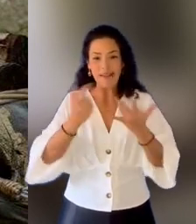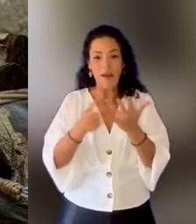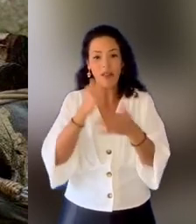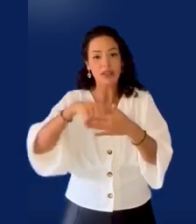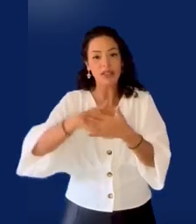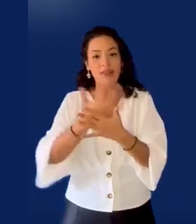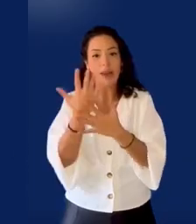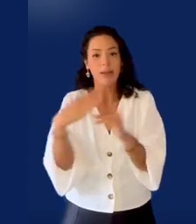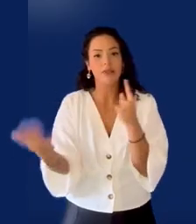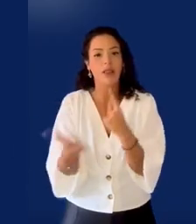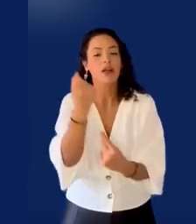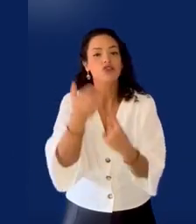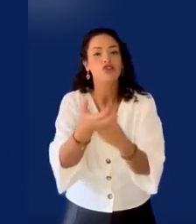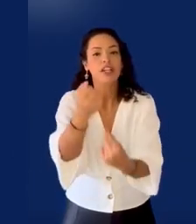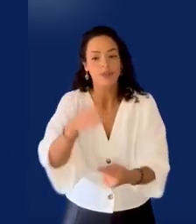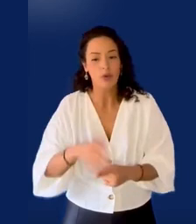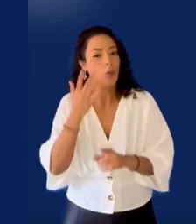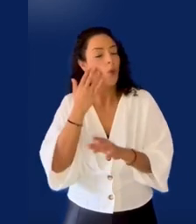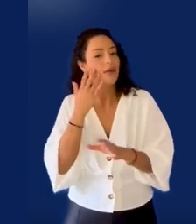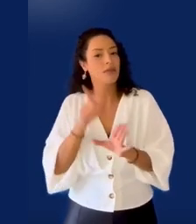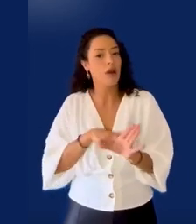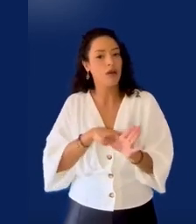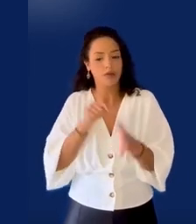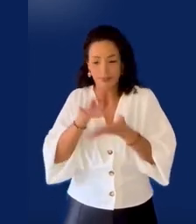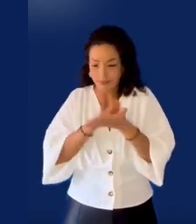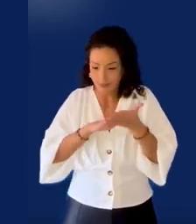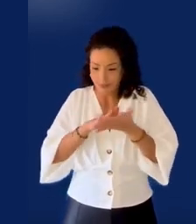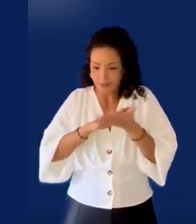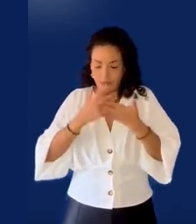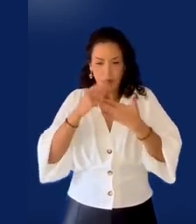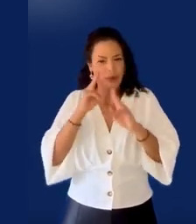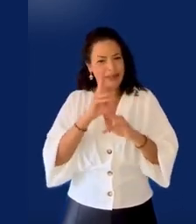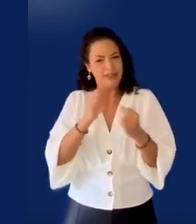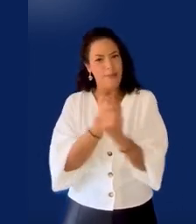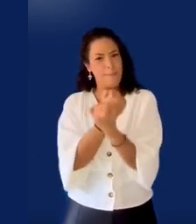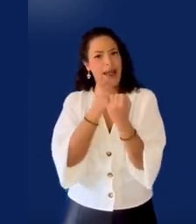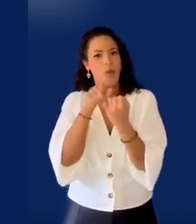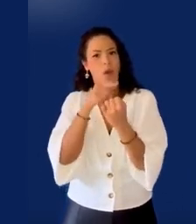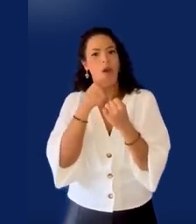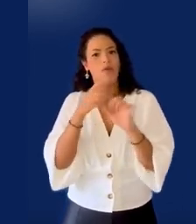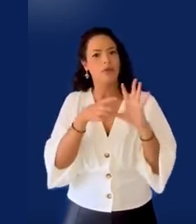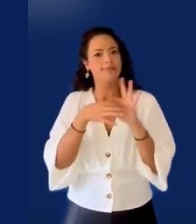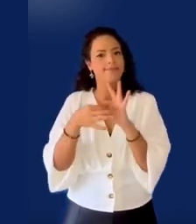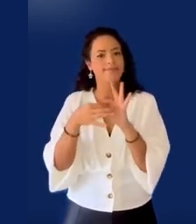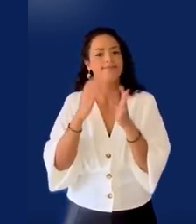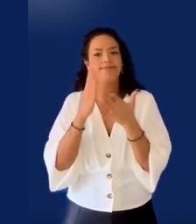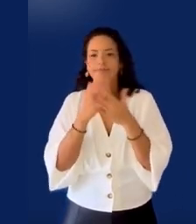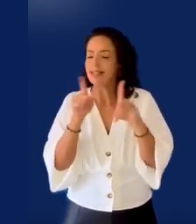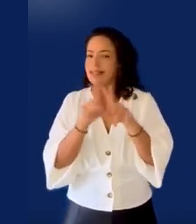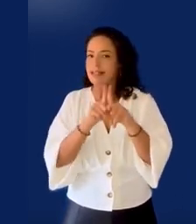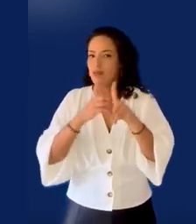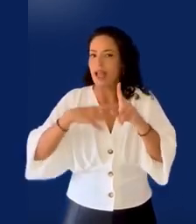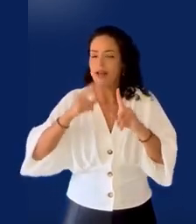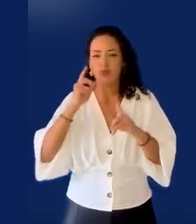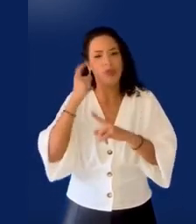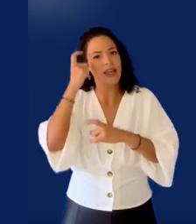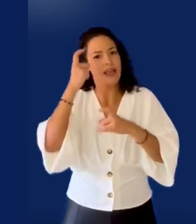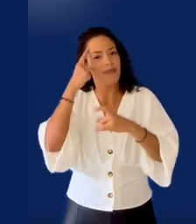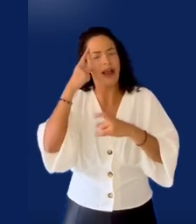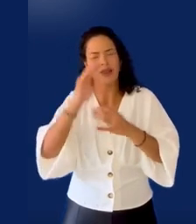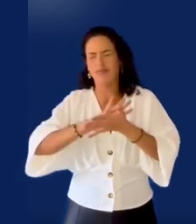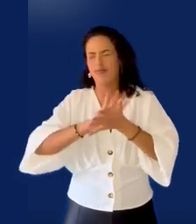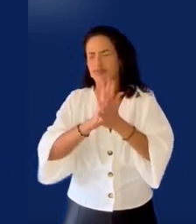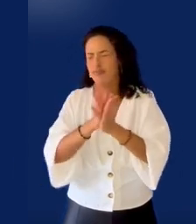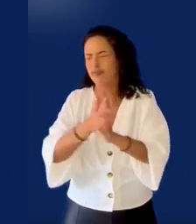afterwards. Such a definition, whilst acknowledging the power of connection, equally draws our attention to the profound and devastating experience